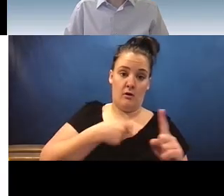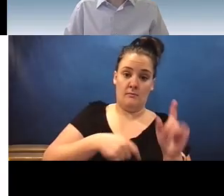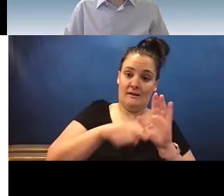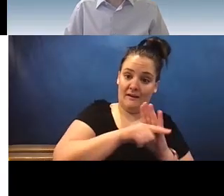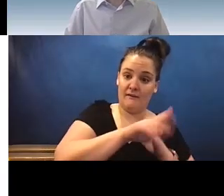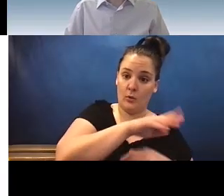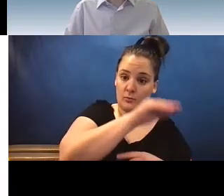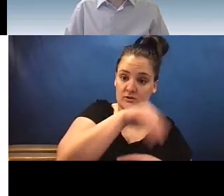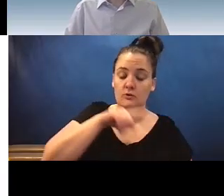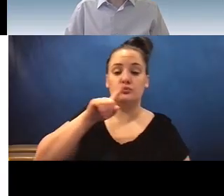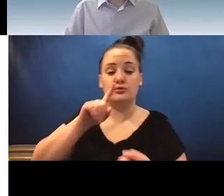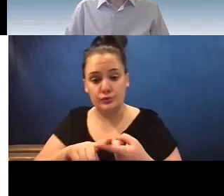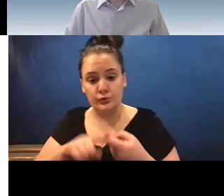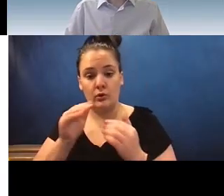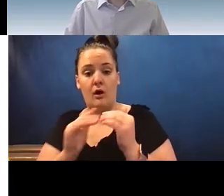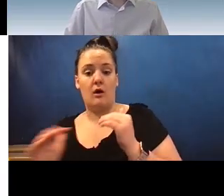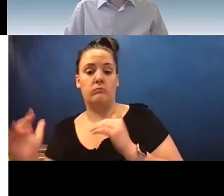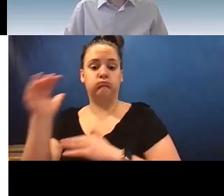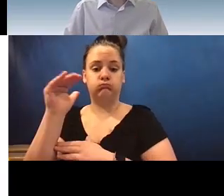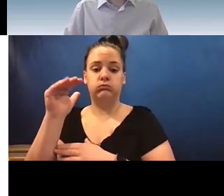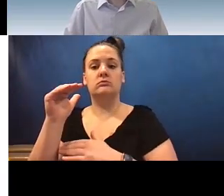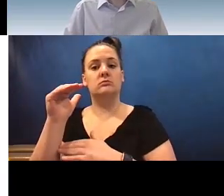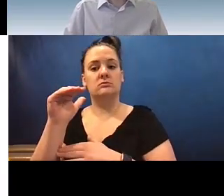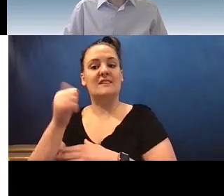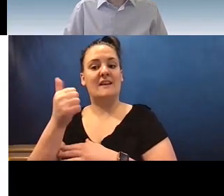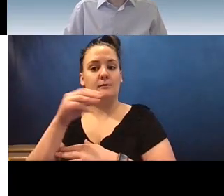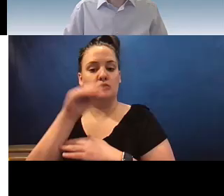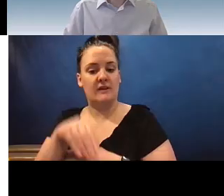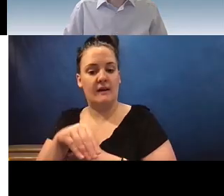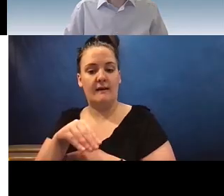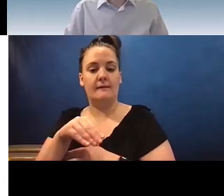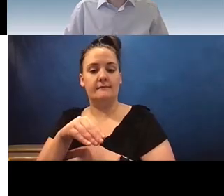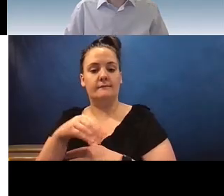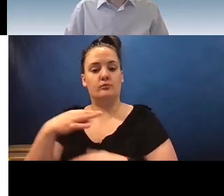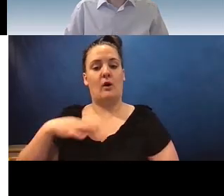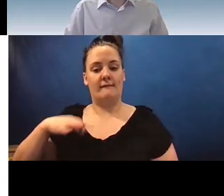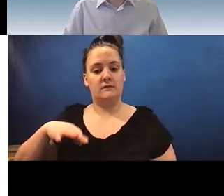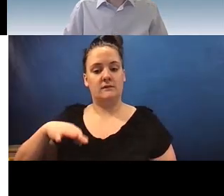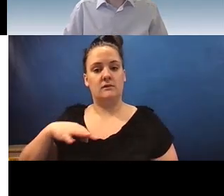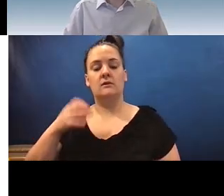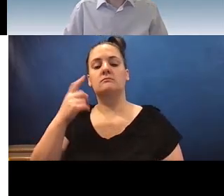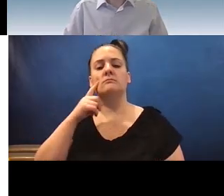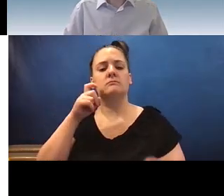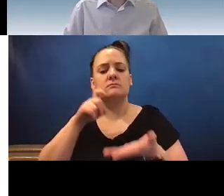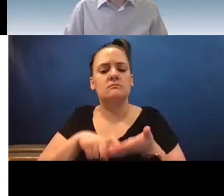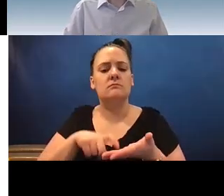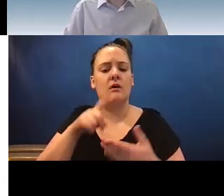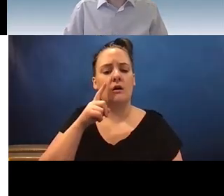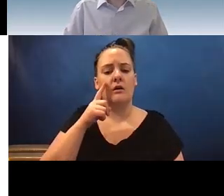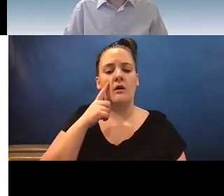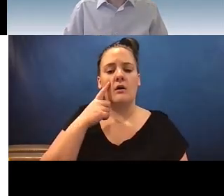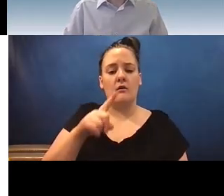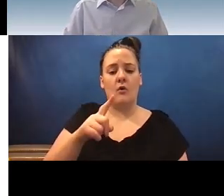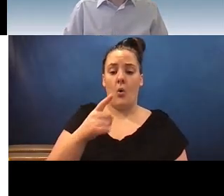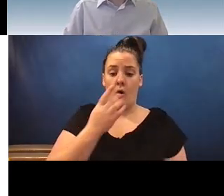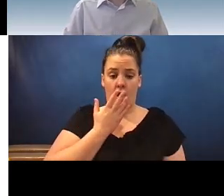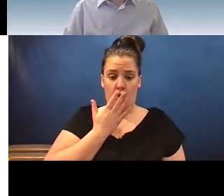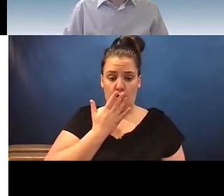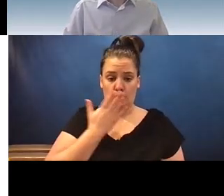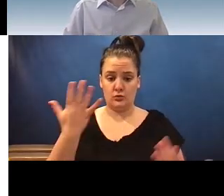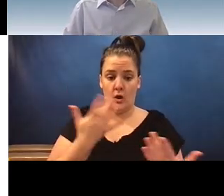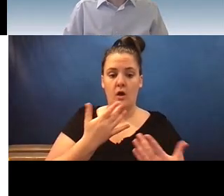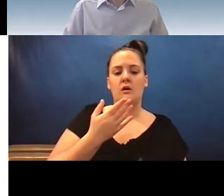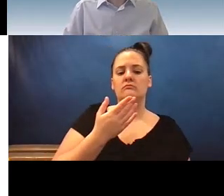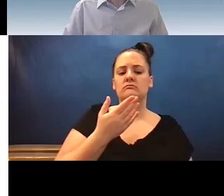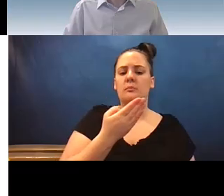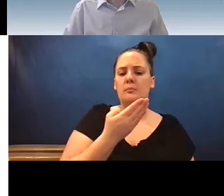margin. The colors represent urban hospitals in blue, rural in gold, and critical access hospitals in green.